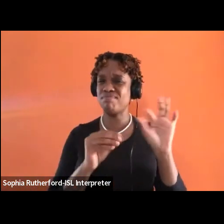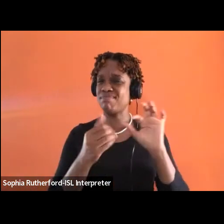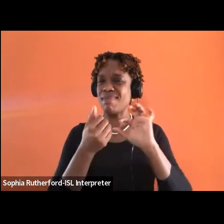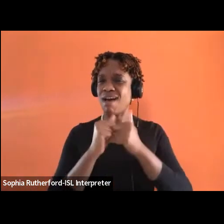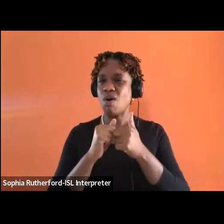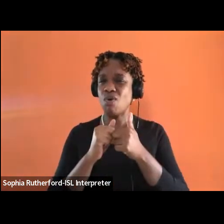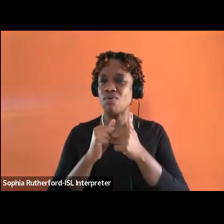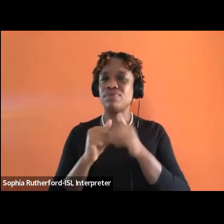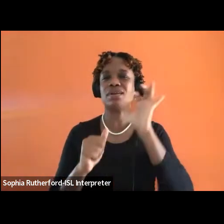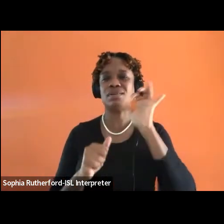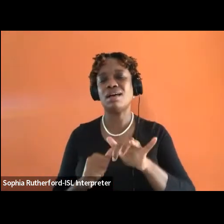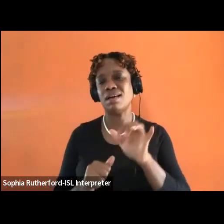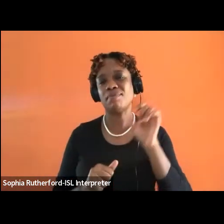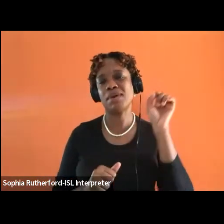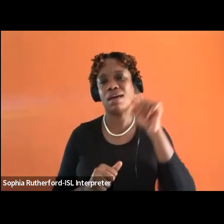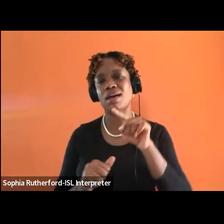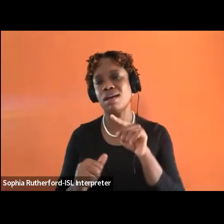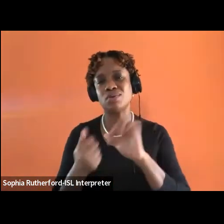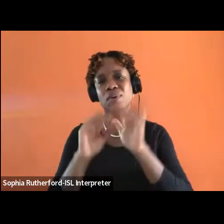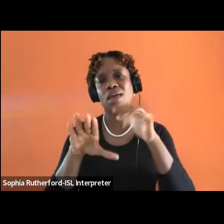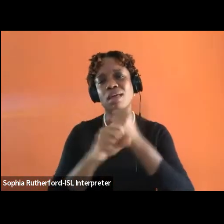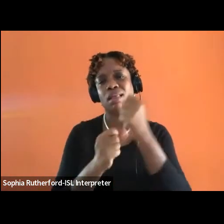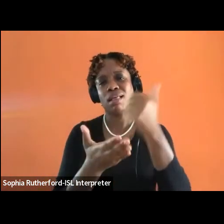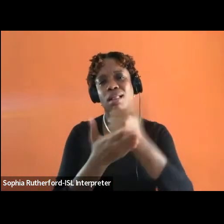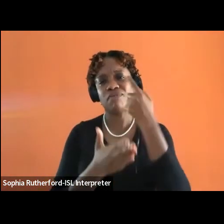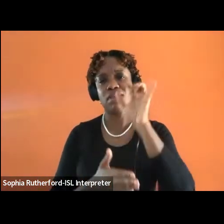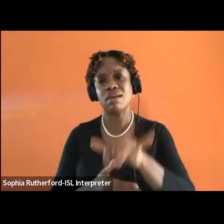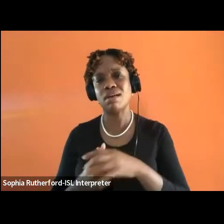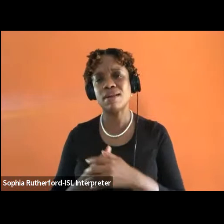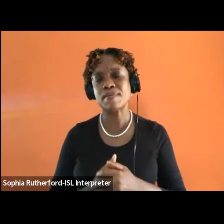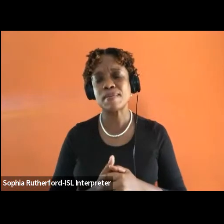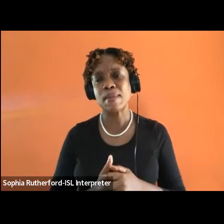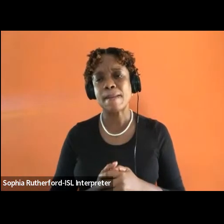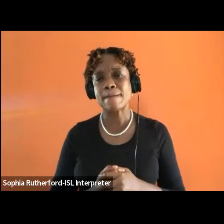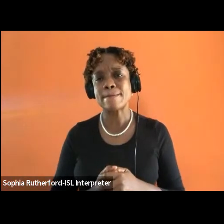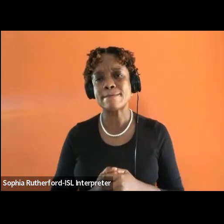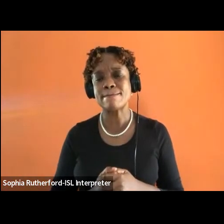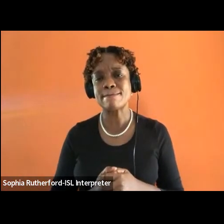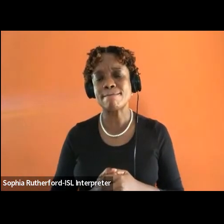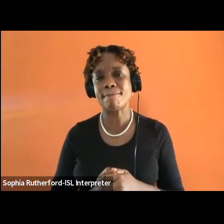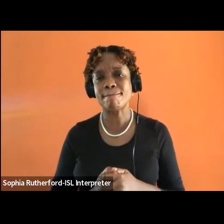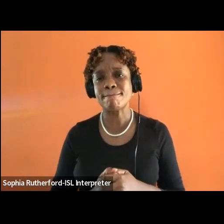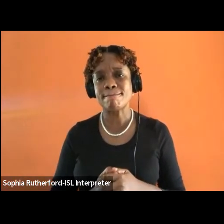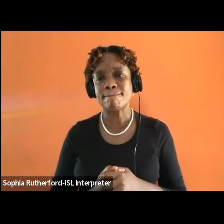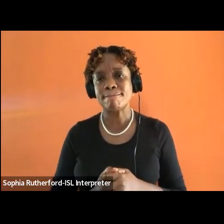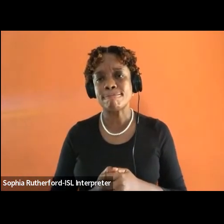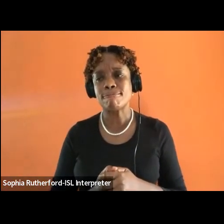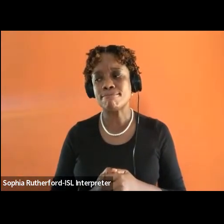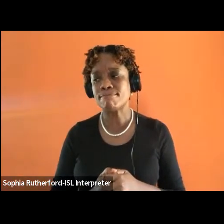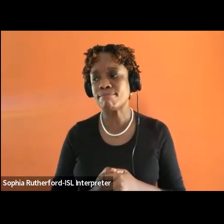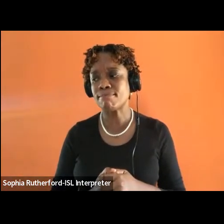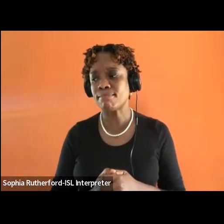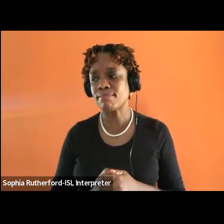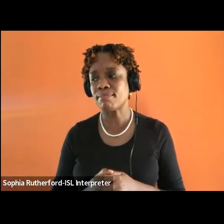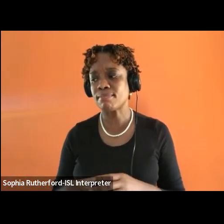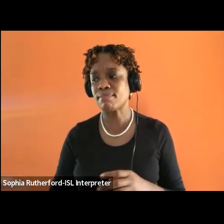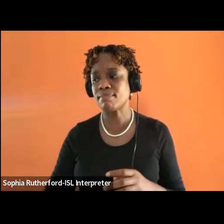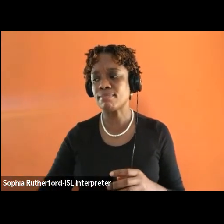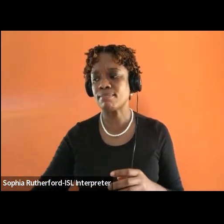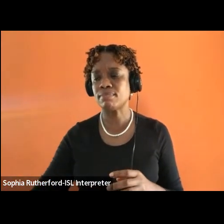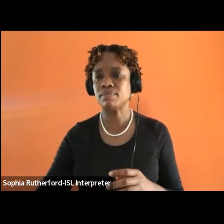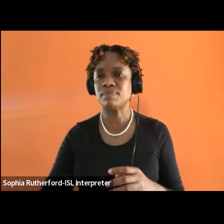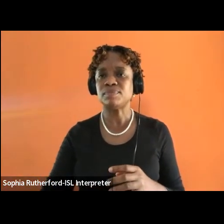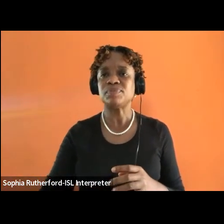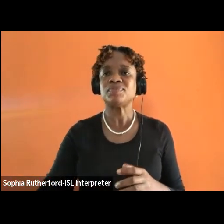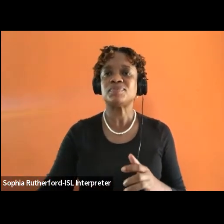So that's where I'm seeking help from you now. How can I go about it if there's one for me to go about? All right, so as